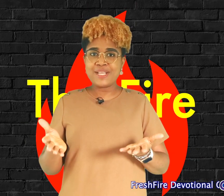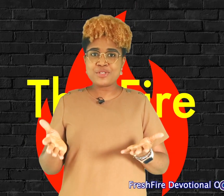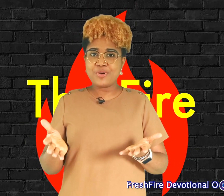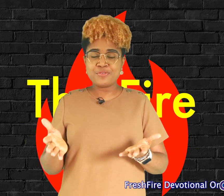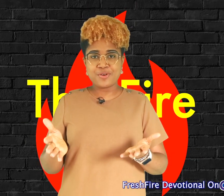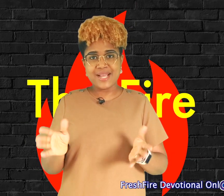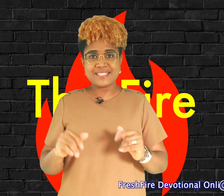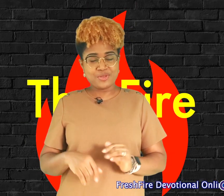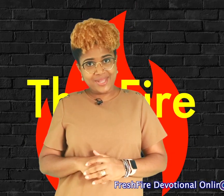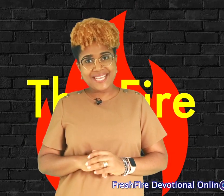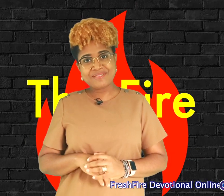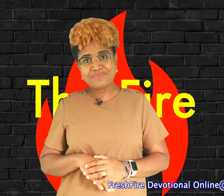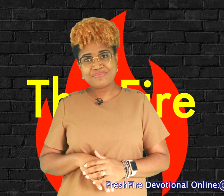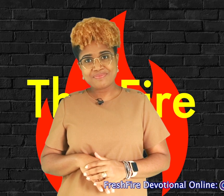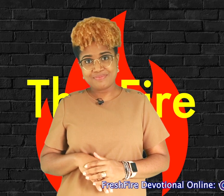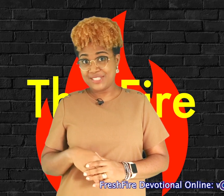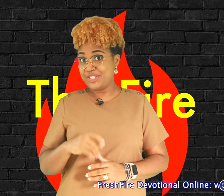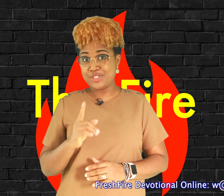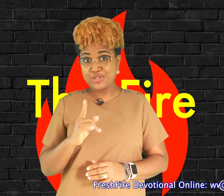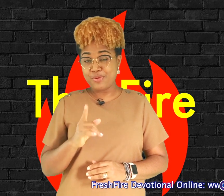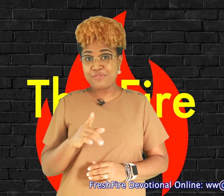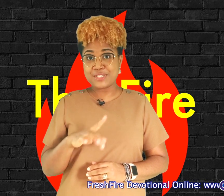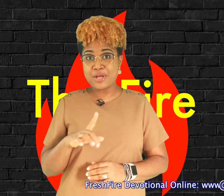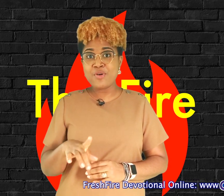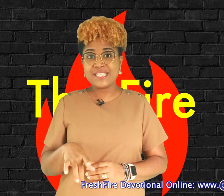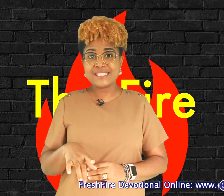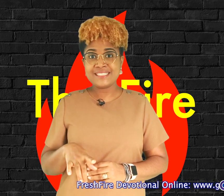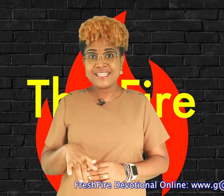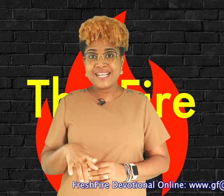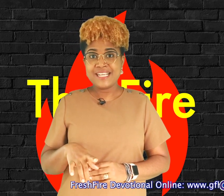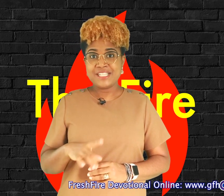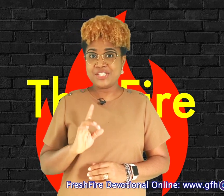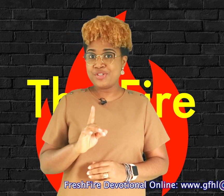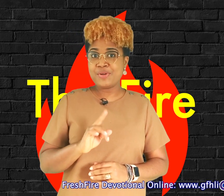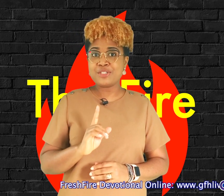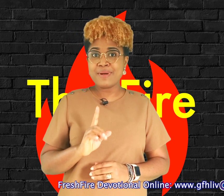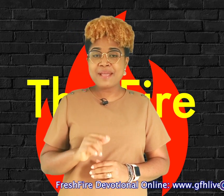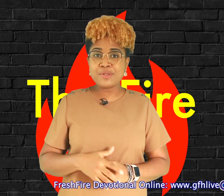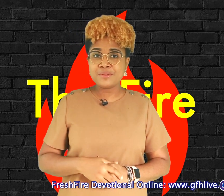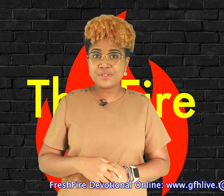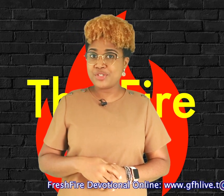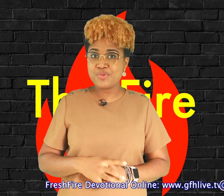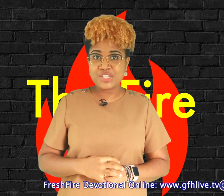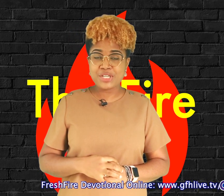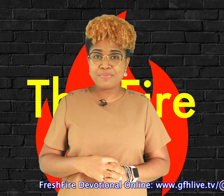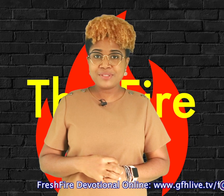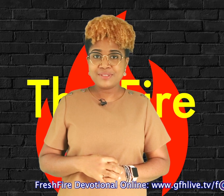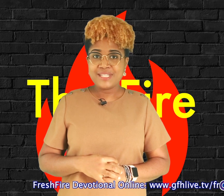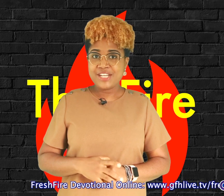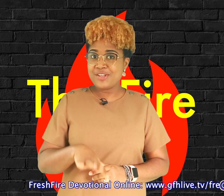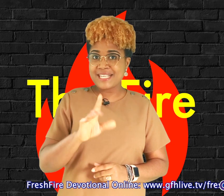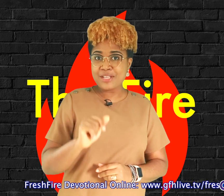you influence your world for Christ this week? Did you pray for someone? Did you read your Bible? Did you